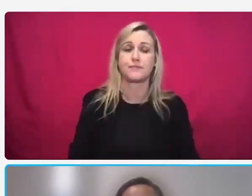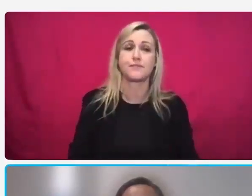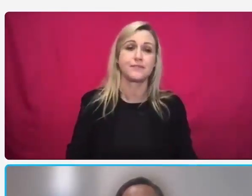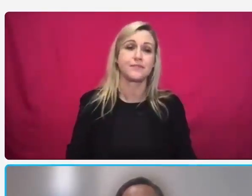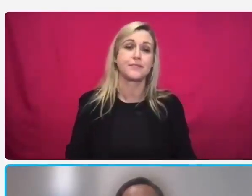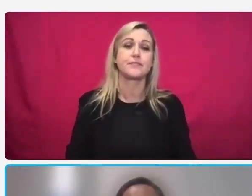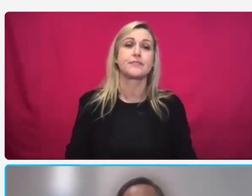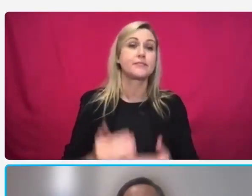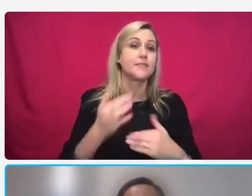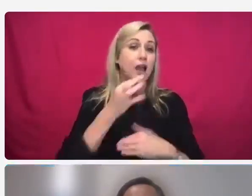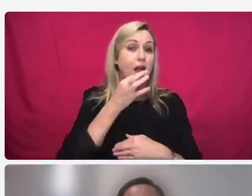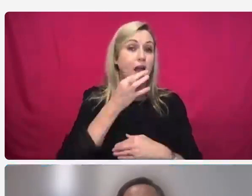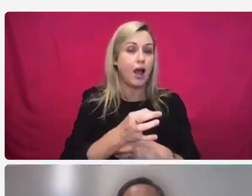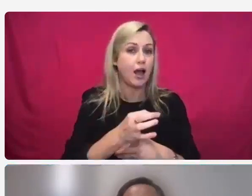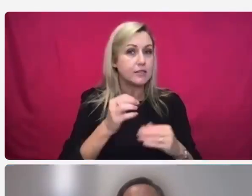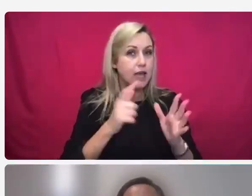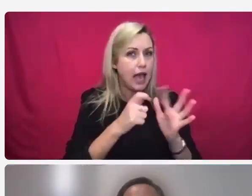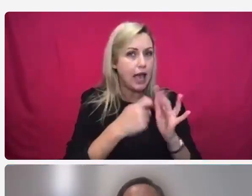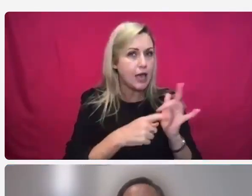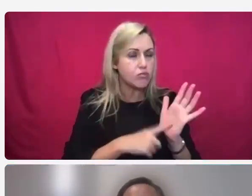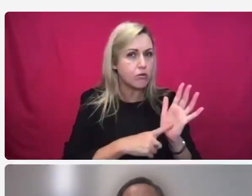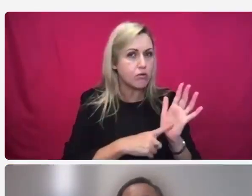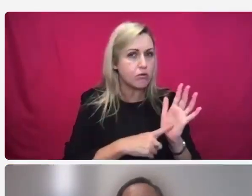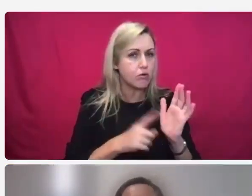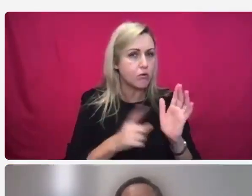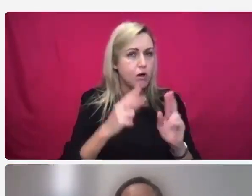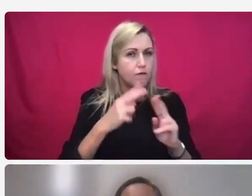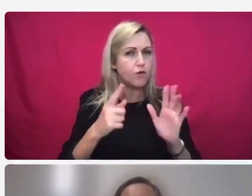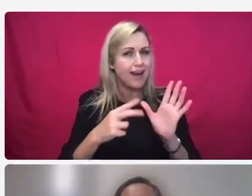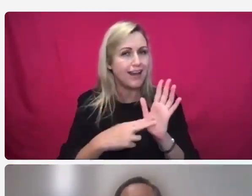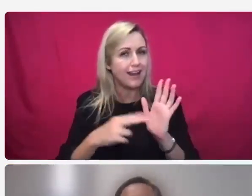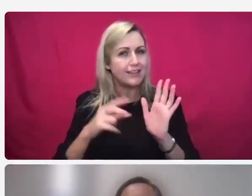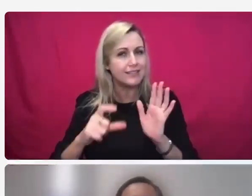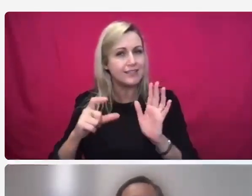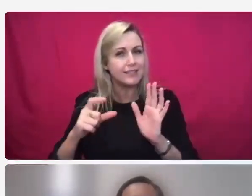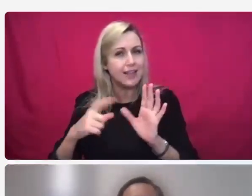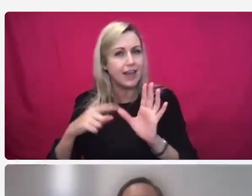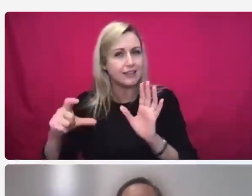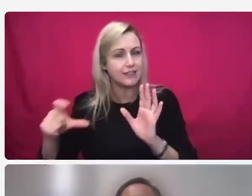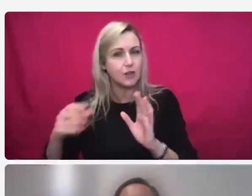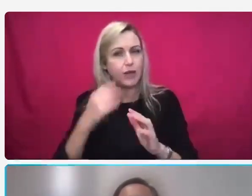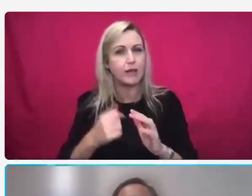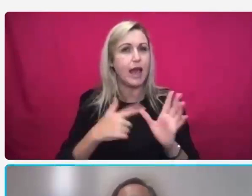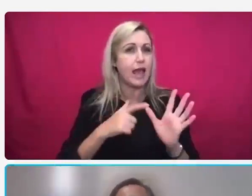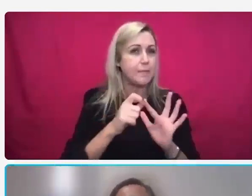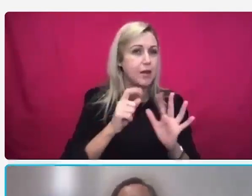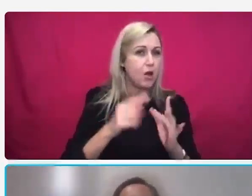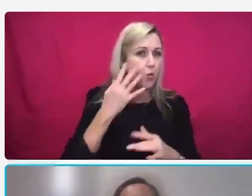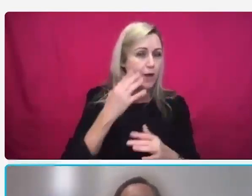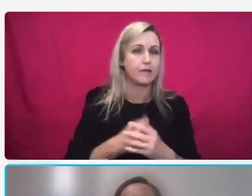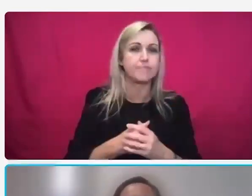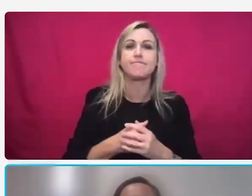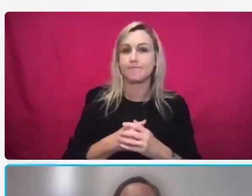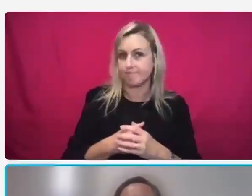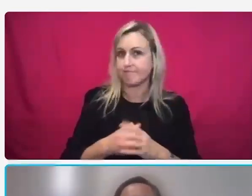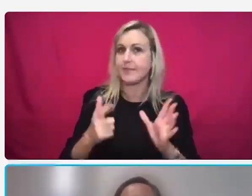What date in April will the APIs for ANACC be released? Yeah, so the APIs are currently being really